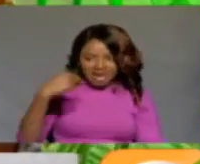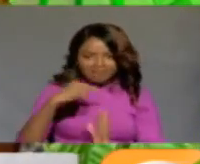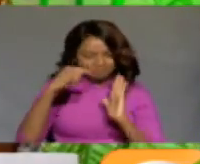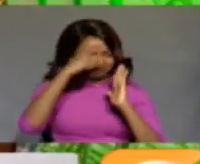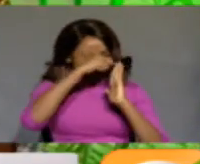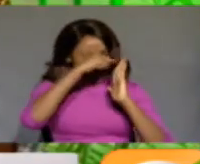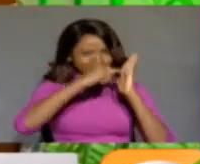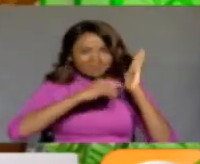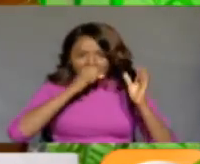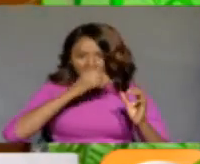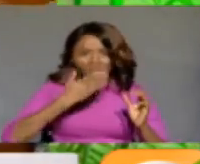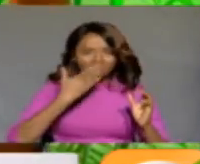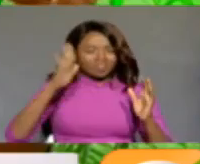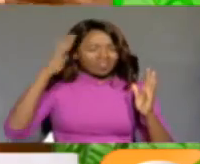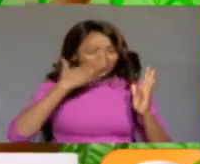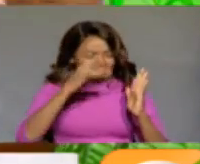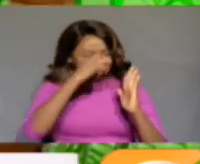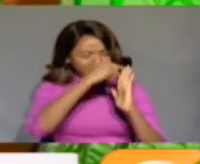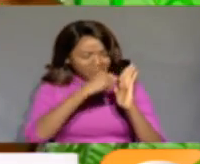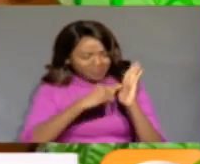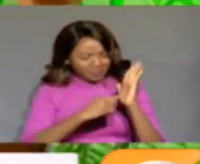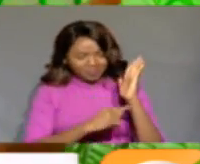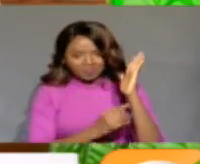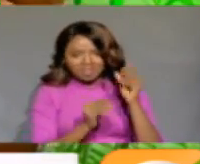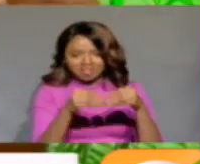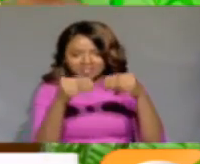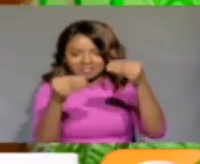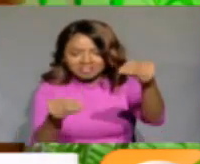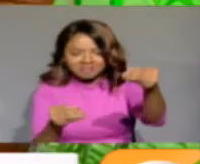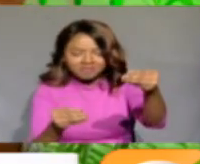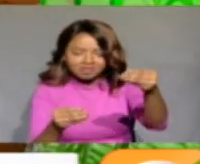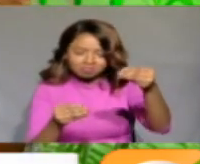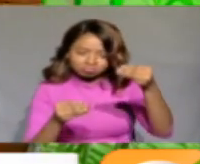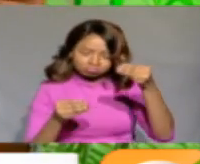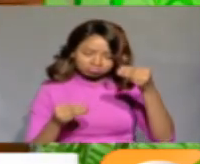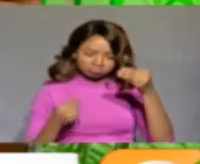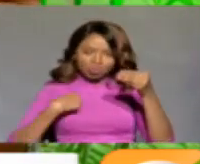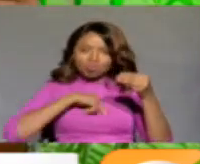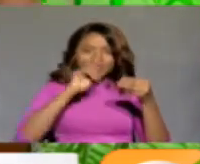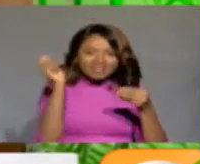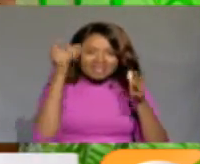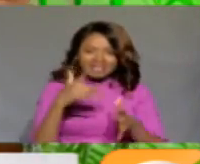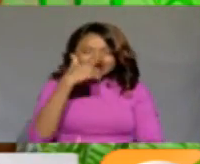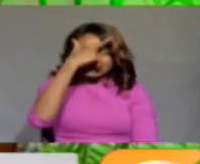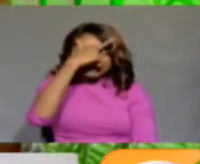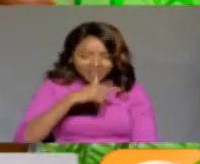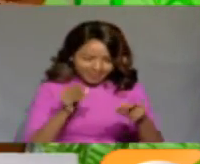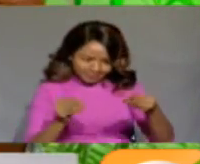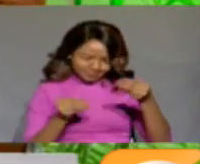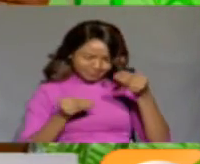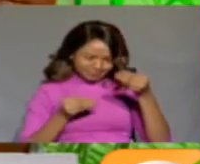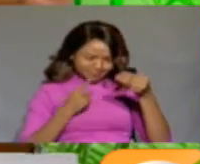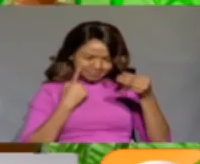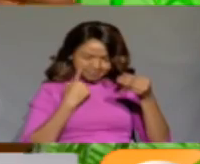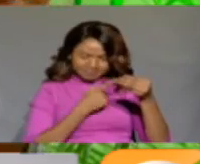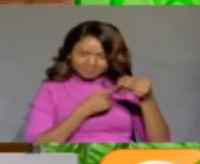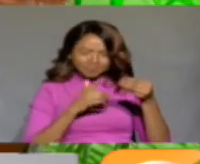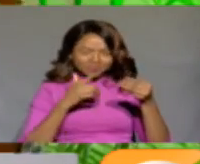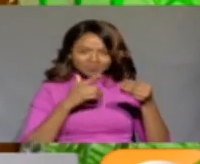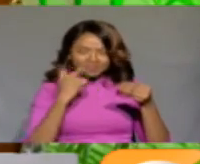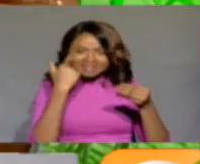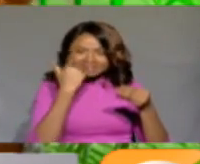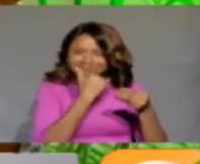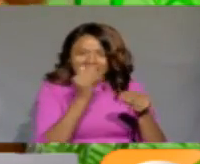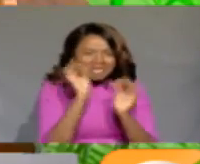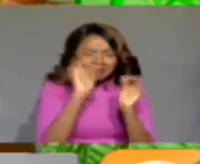manifestos, what are we saying? Do you want to say that we as Kenyans are so blind that